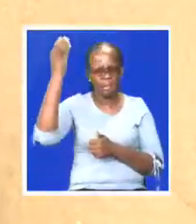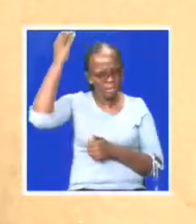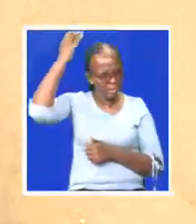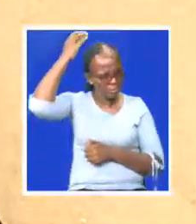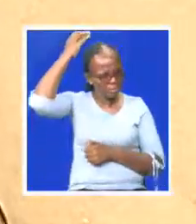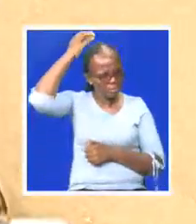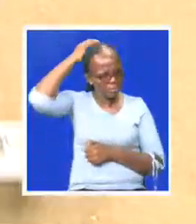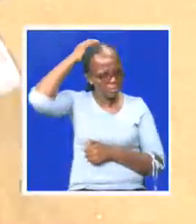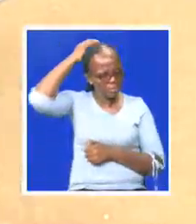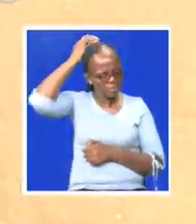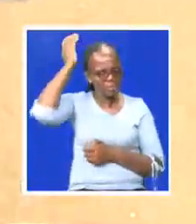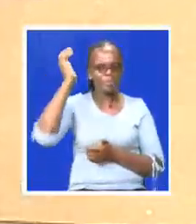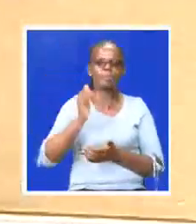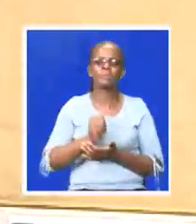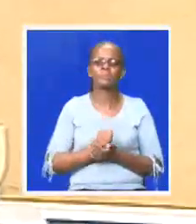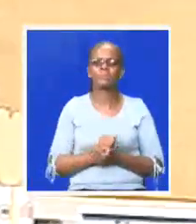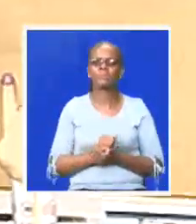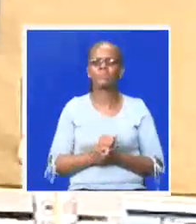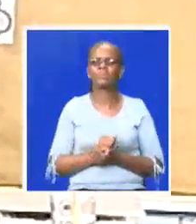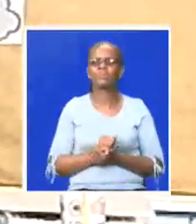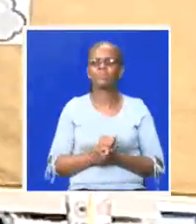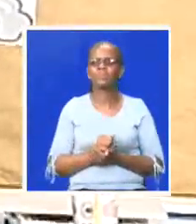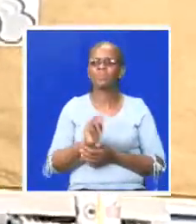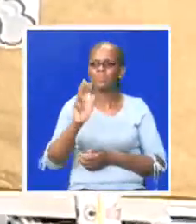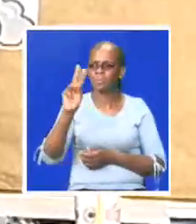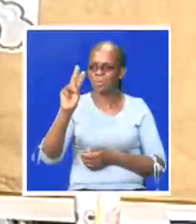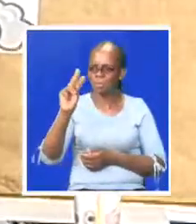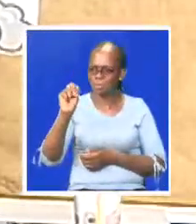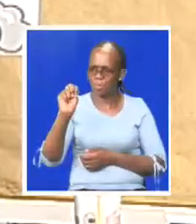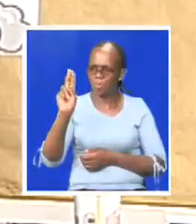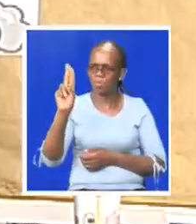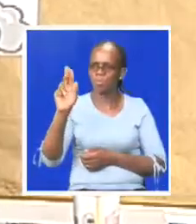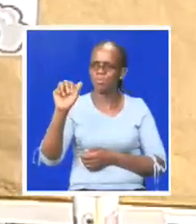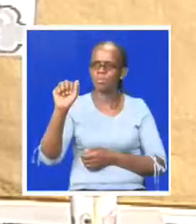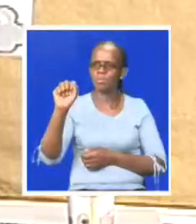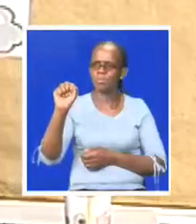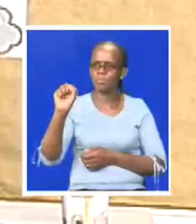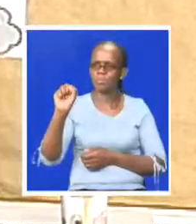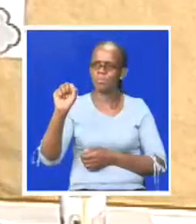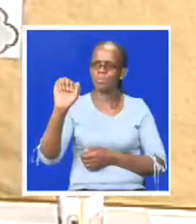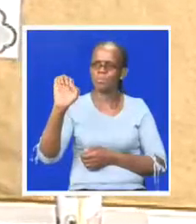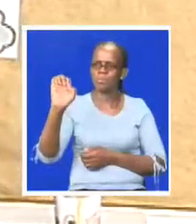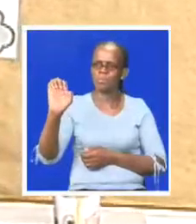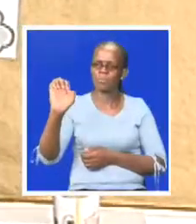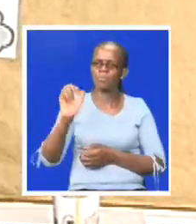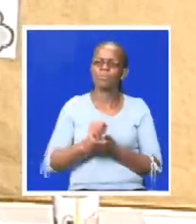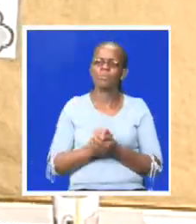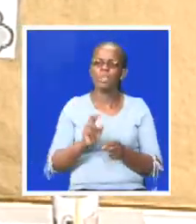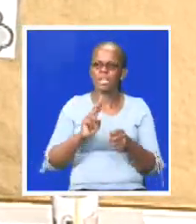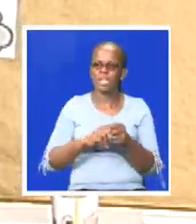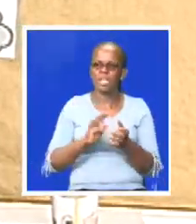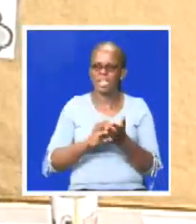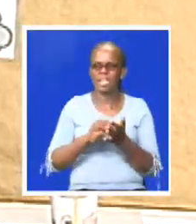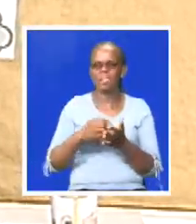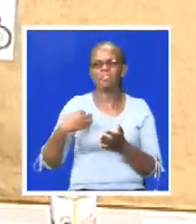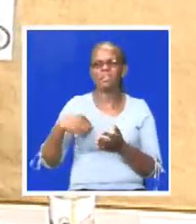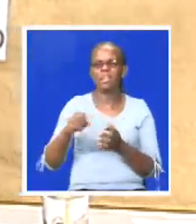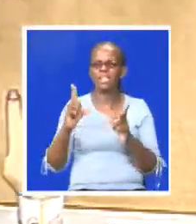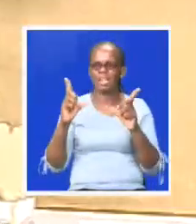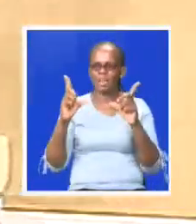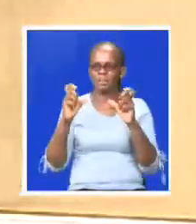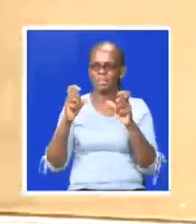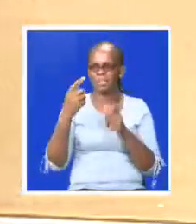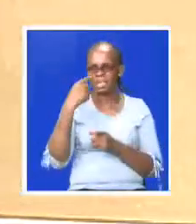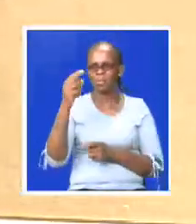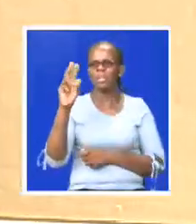nurse. Now I've got this last one. Can you see what is here? This is a